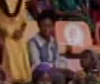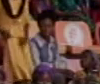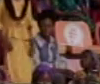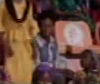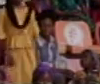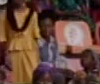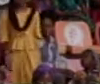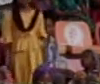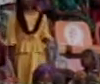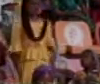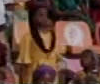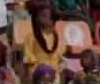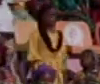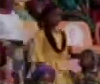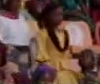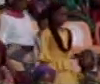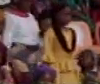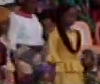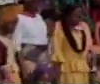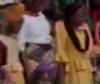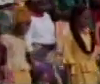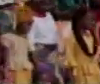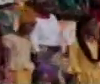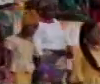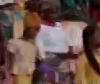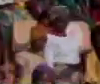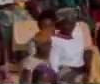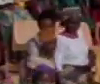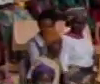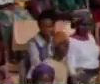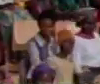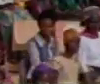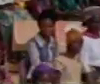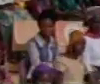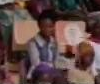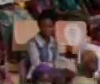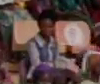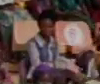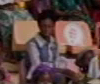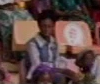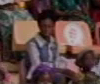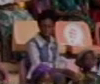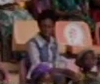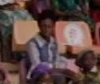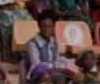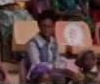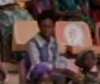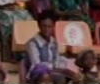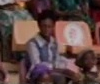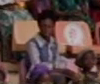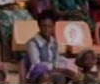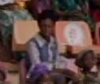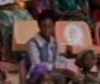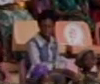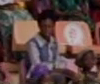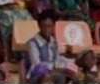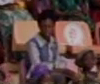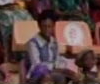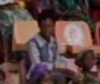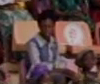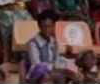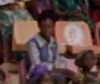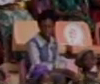Yes, we will watch out. Not only that, children, there will be persecution. Friends of Jesus will be